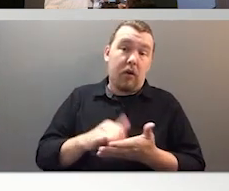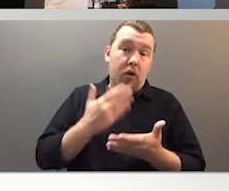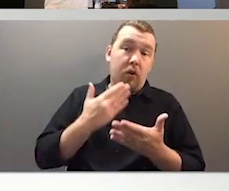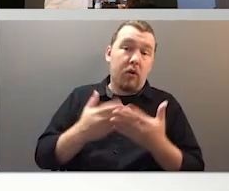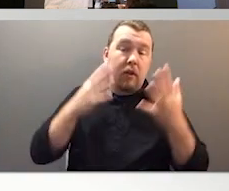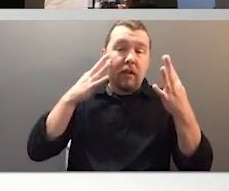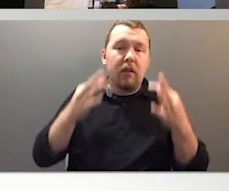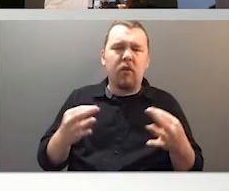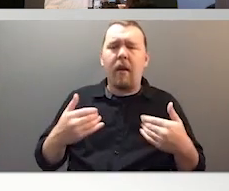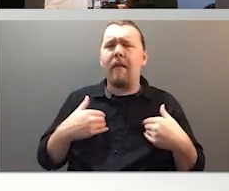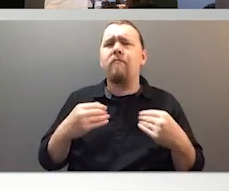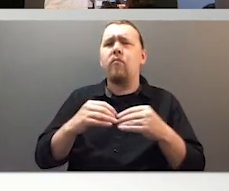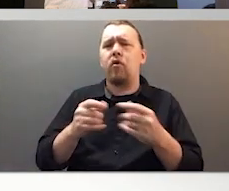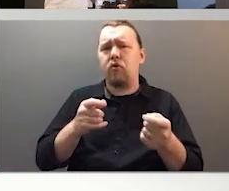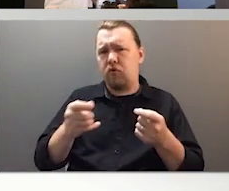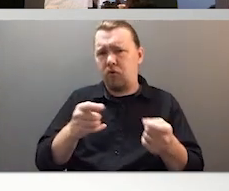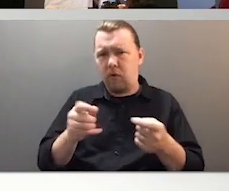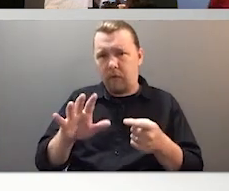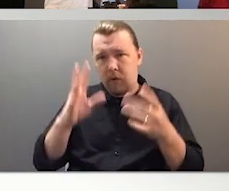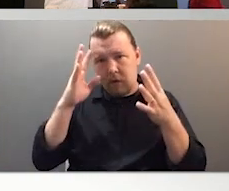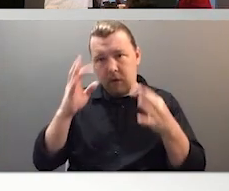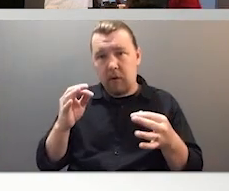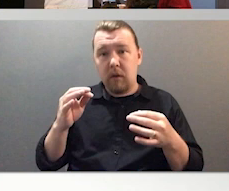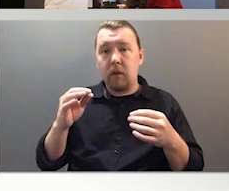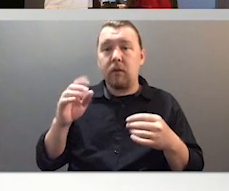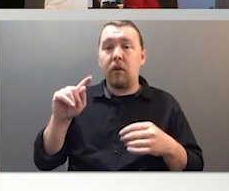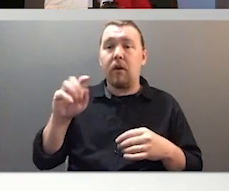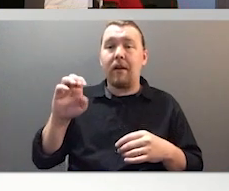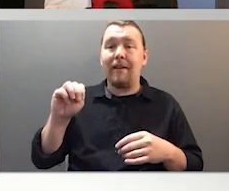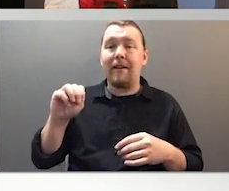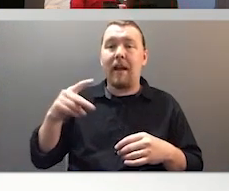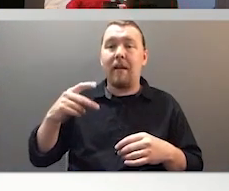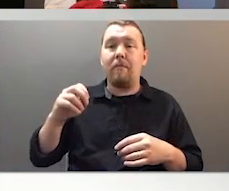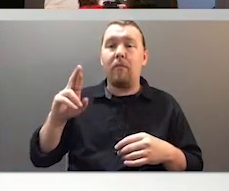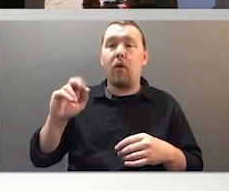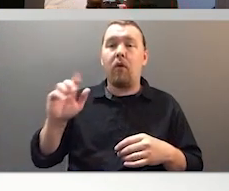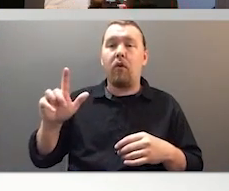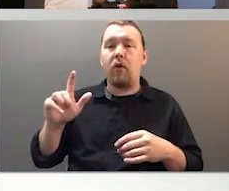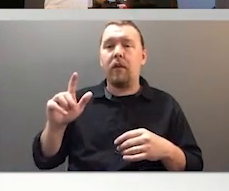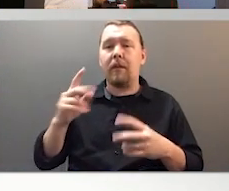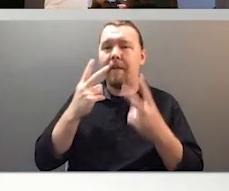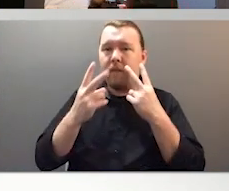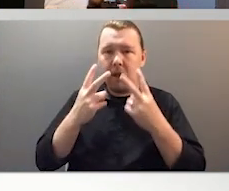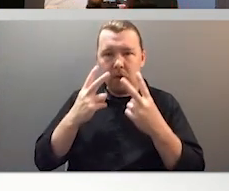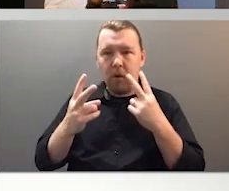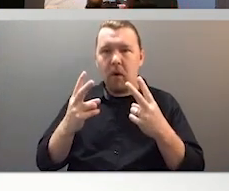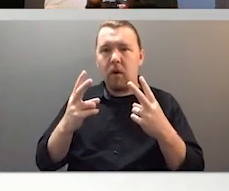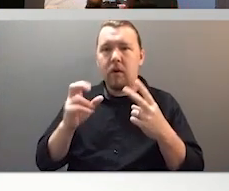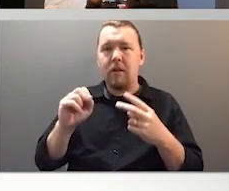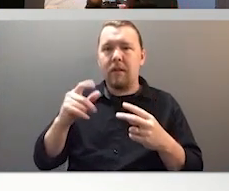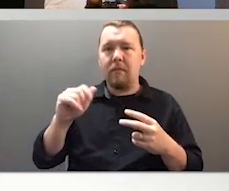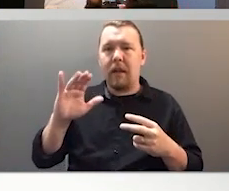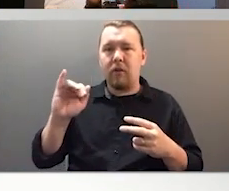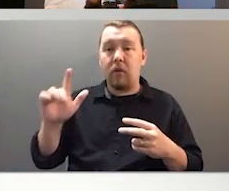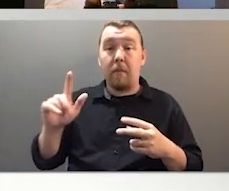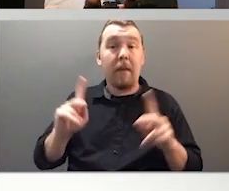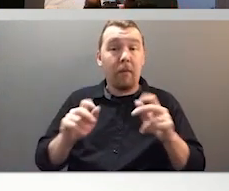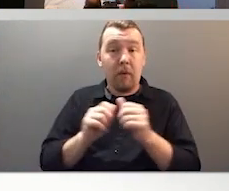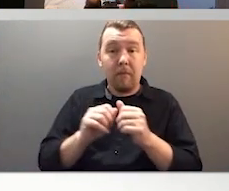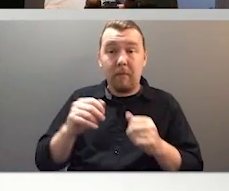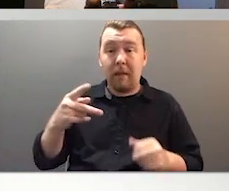have more control. So the temporal lobe is involved with a lot of like visual spatial. So people with like PTSD will tell you